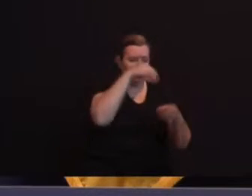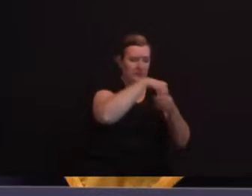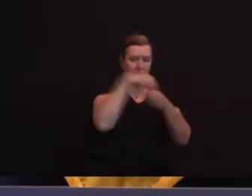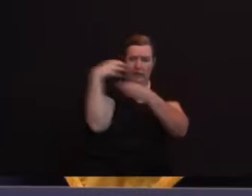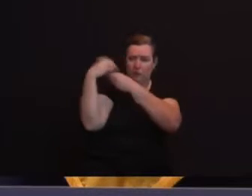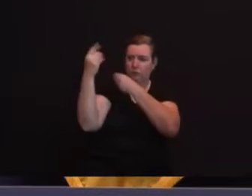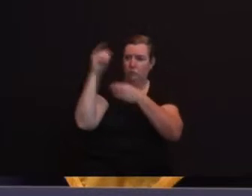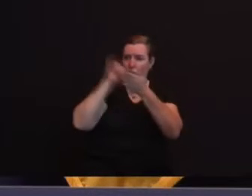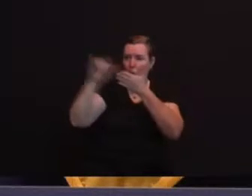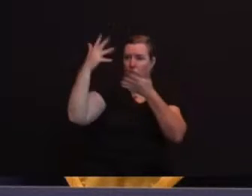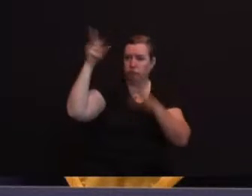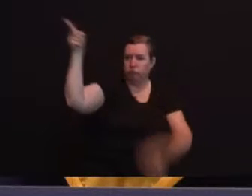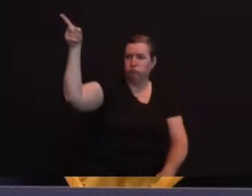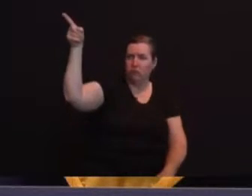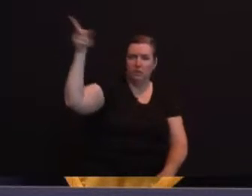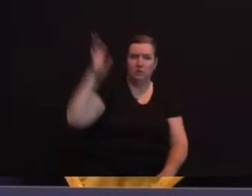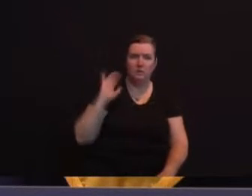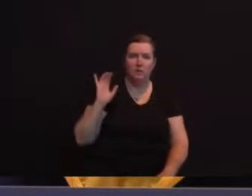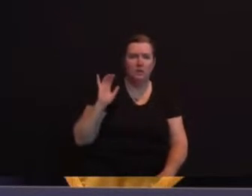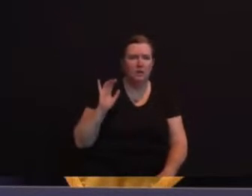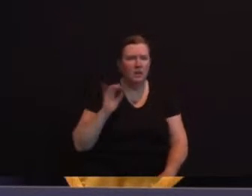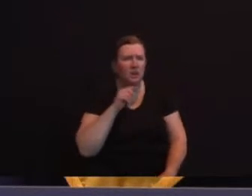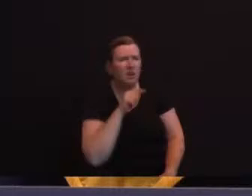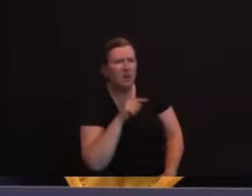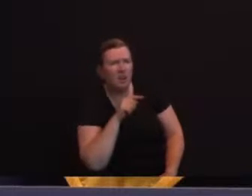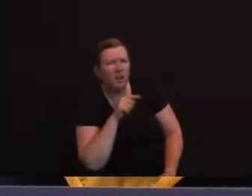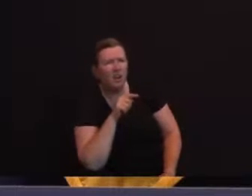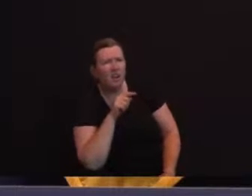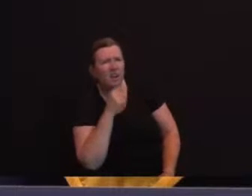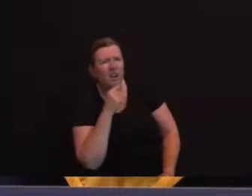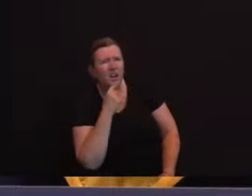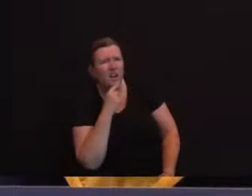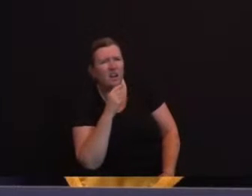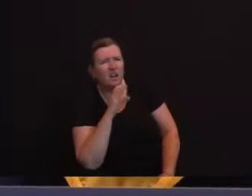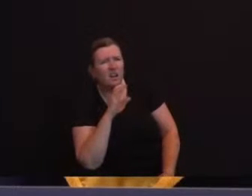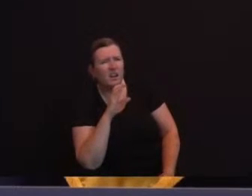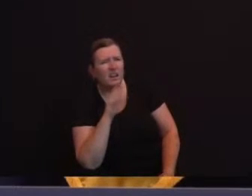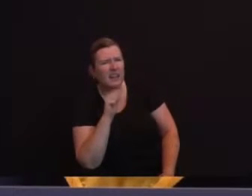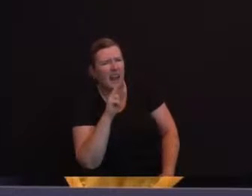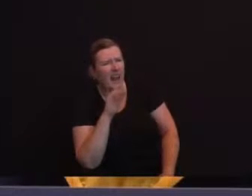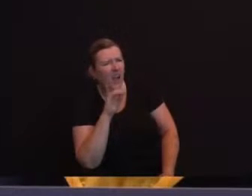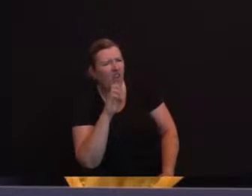the clinic where the 53... Carrier Clinic. Carrier Clinic. Okay.